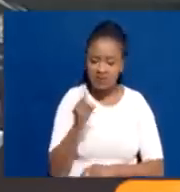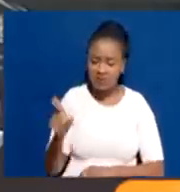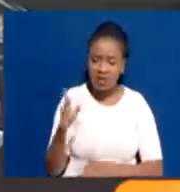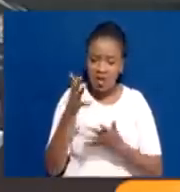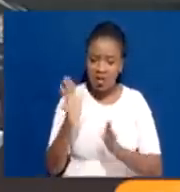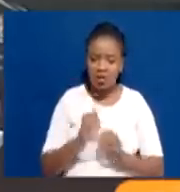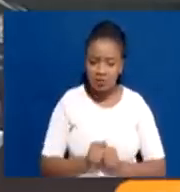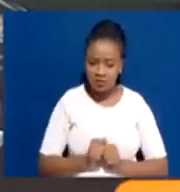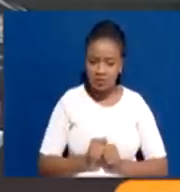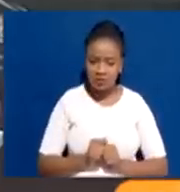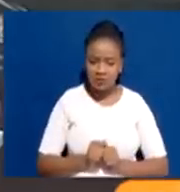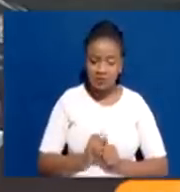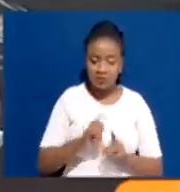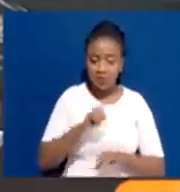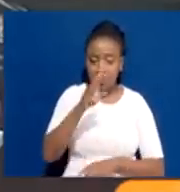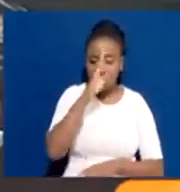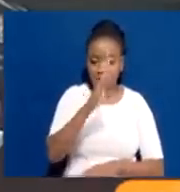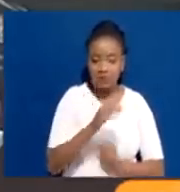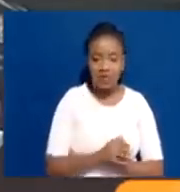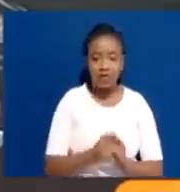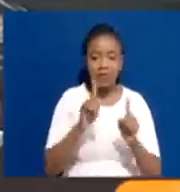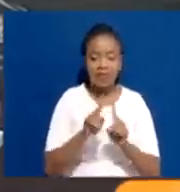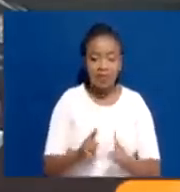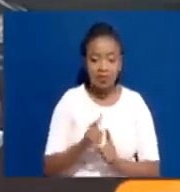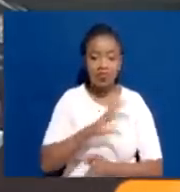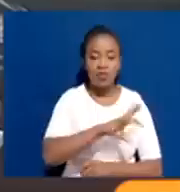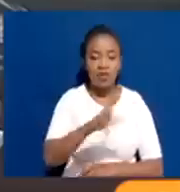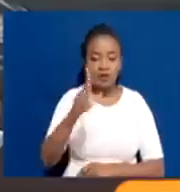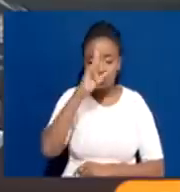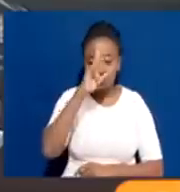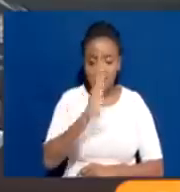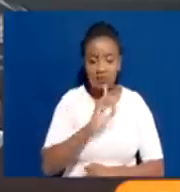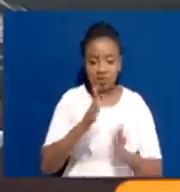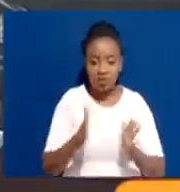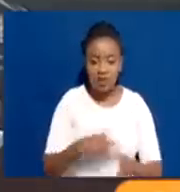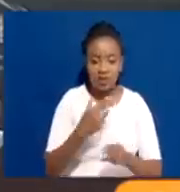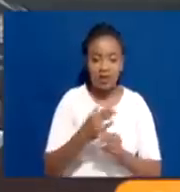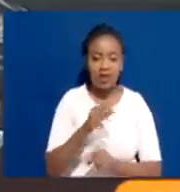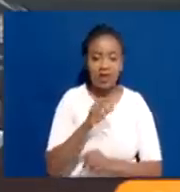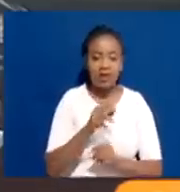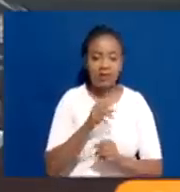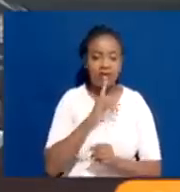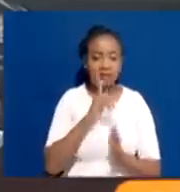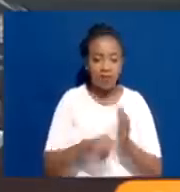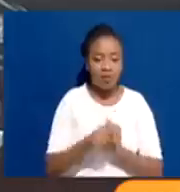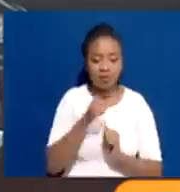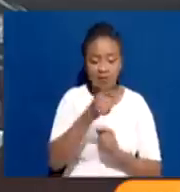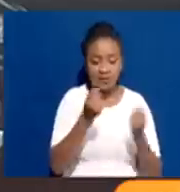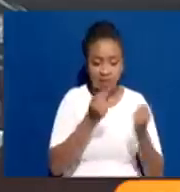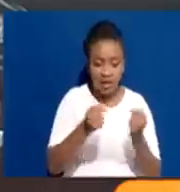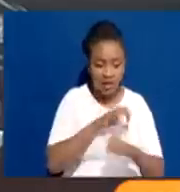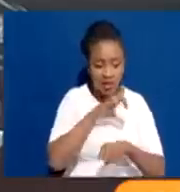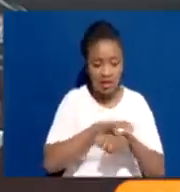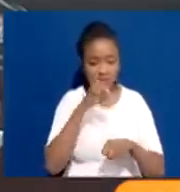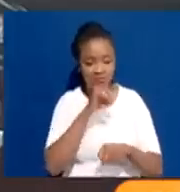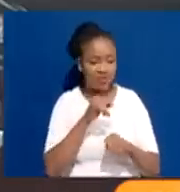reported missing on Sunday. Now, according to the Sub-County Police Commander, Jamlek Ngaruiya, the vandalized black Toyota Land